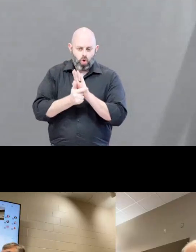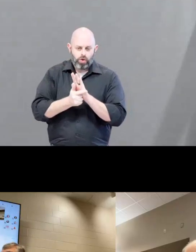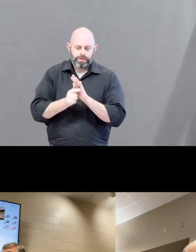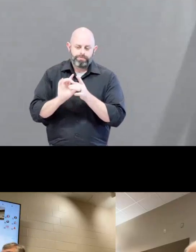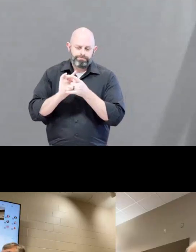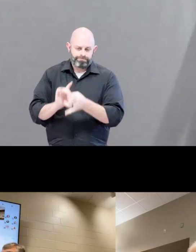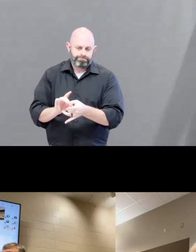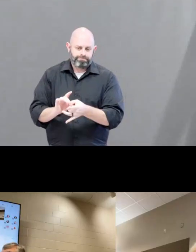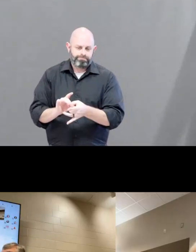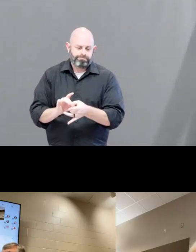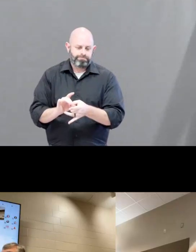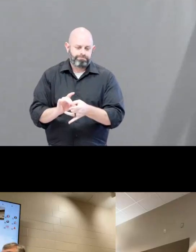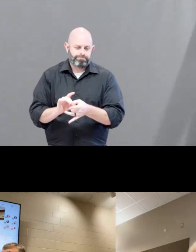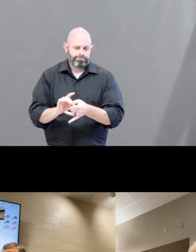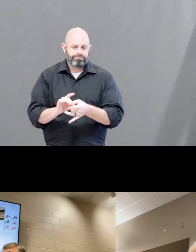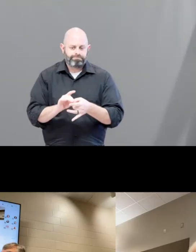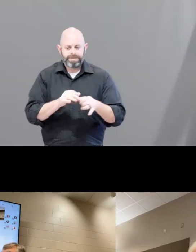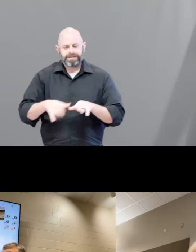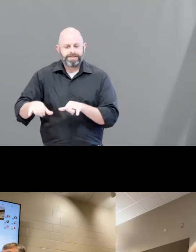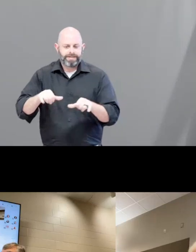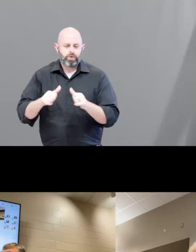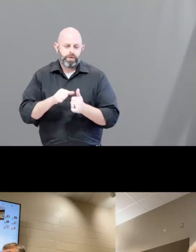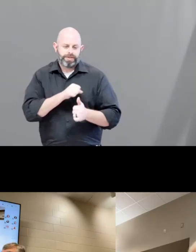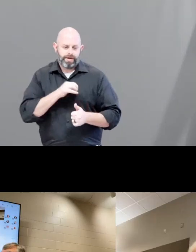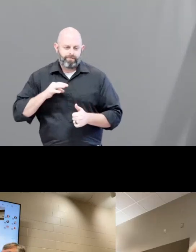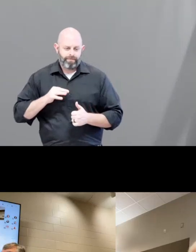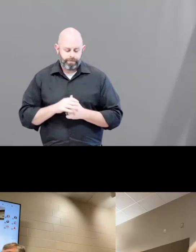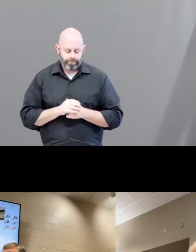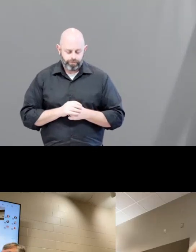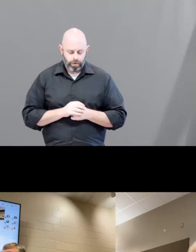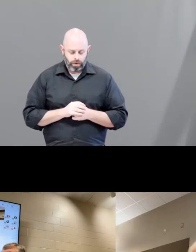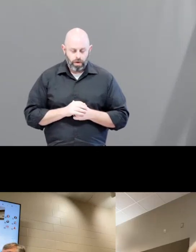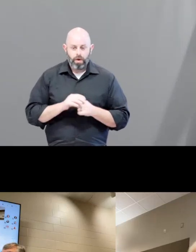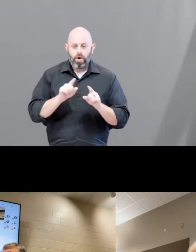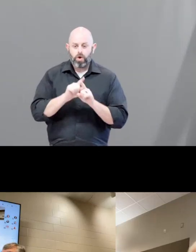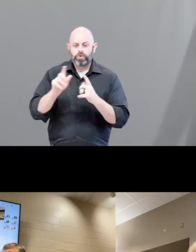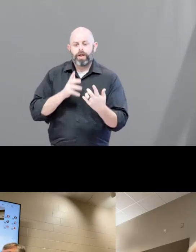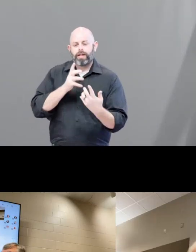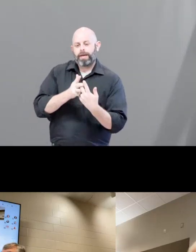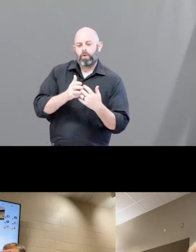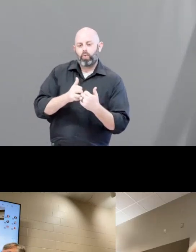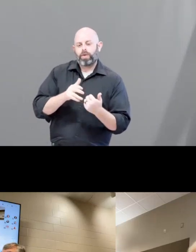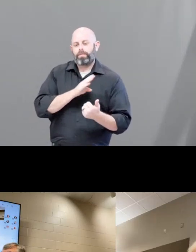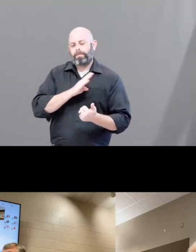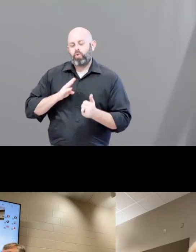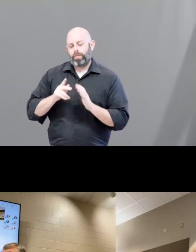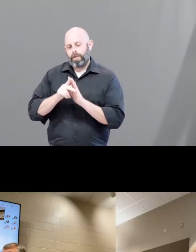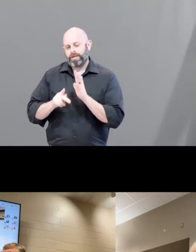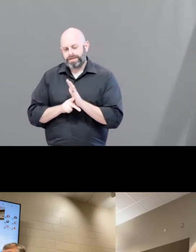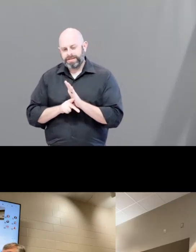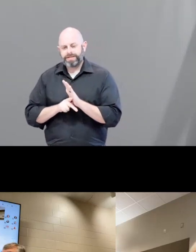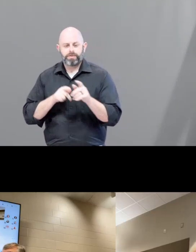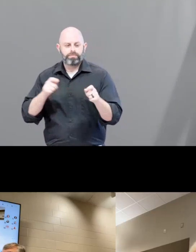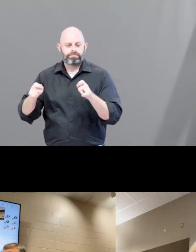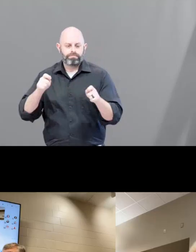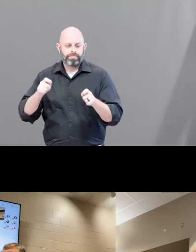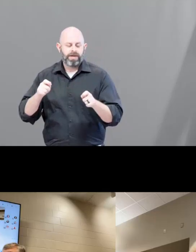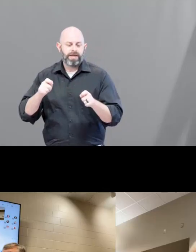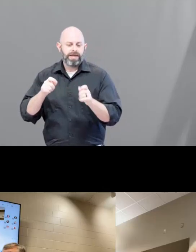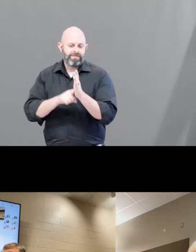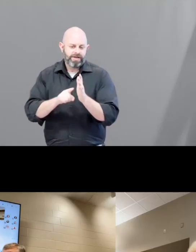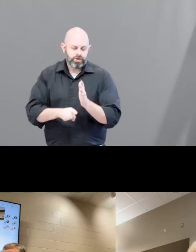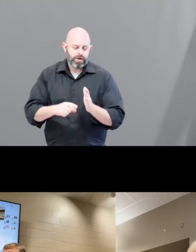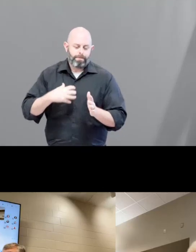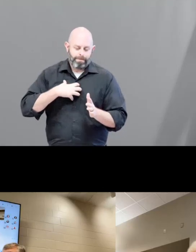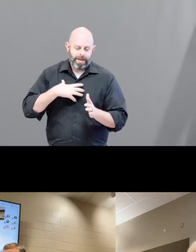that are consistent and the staff. Also alignment with board policies governing investigations, complaints, and